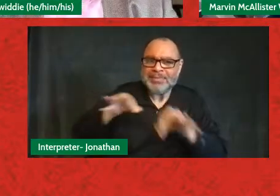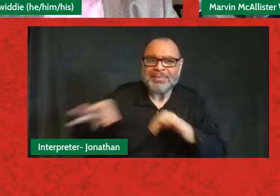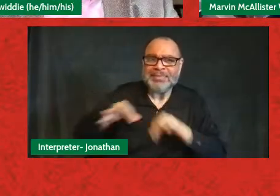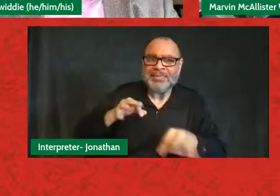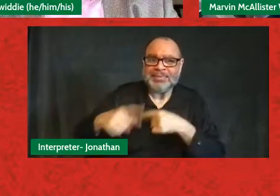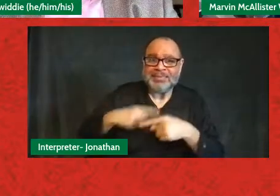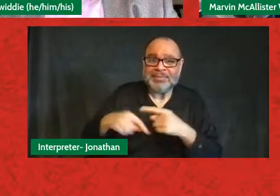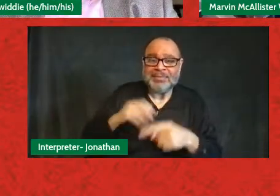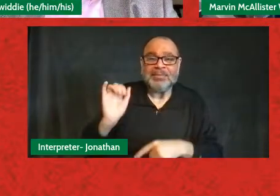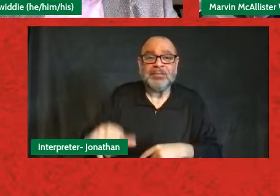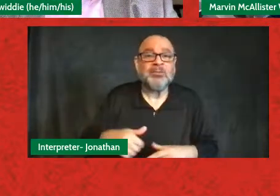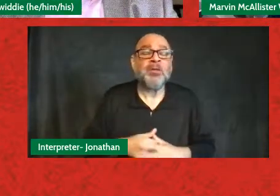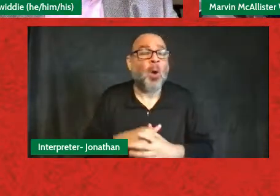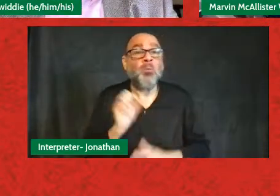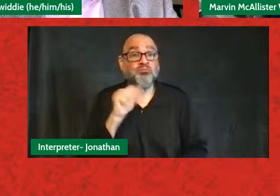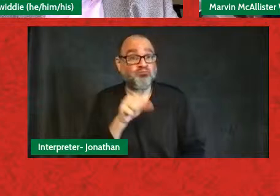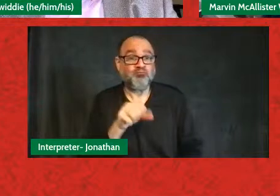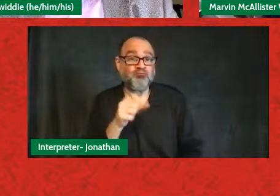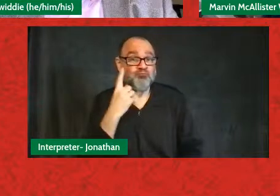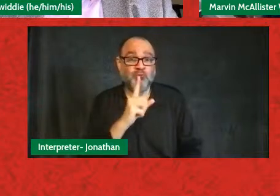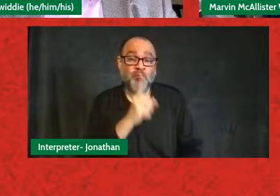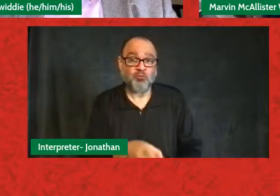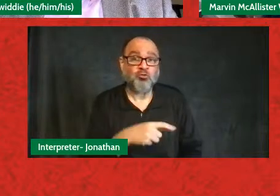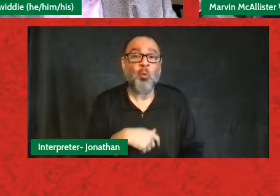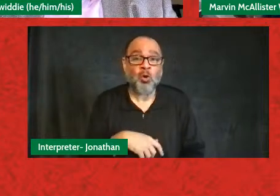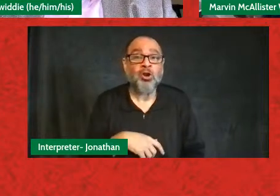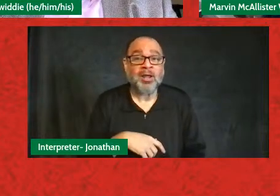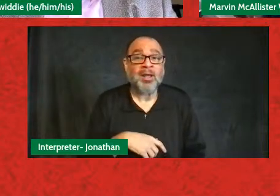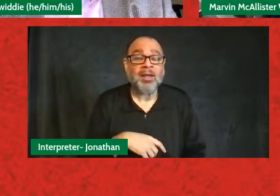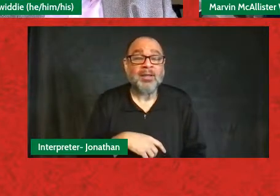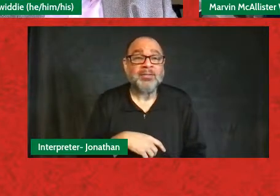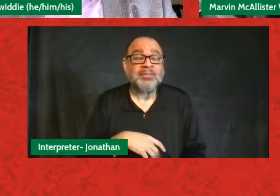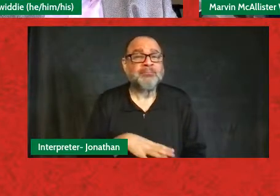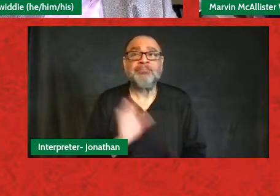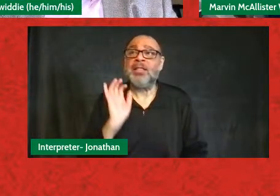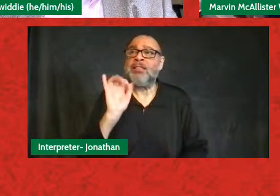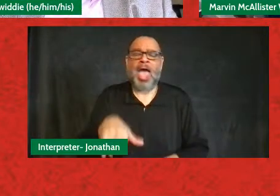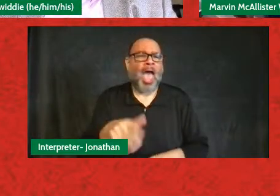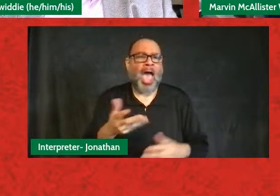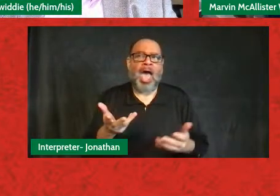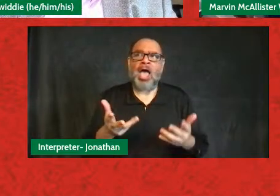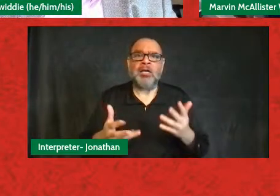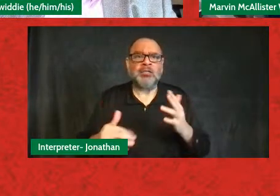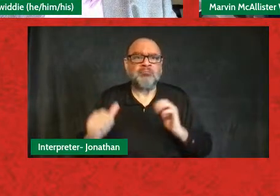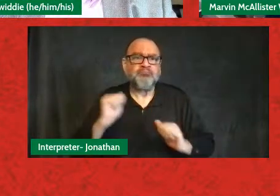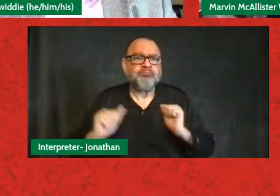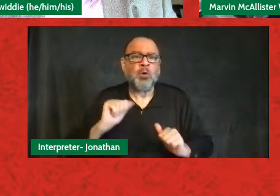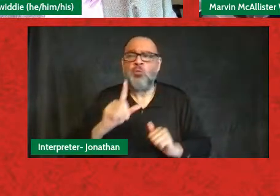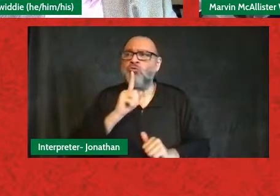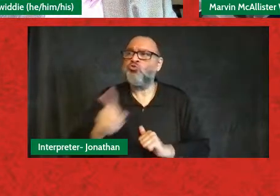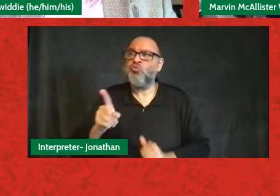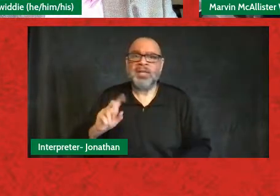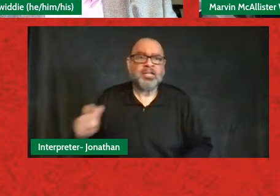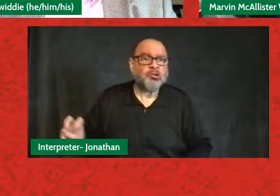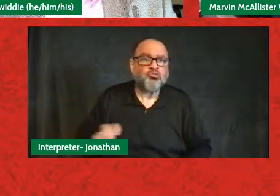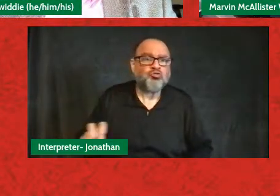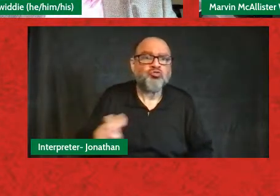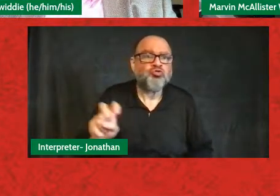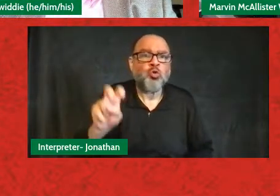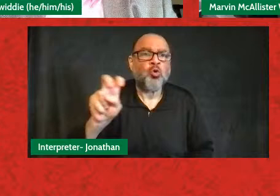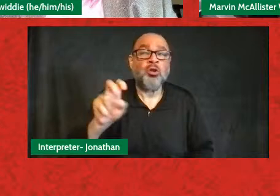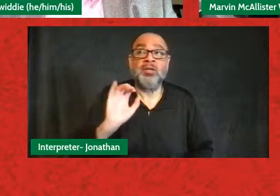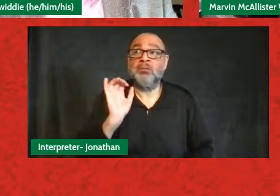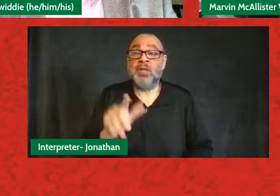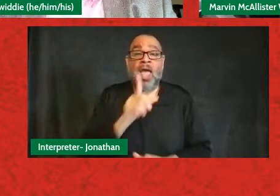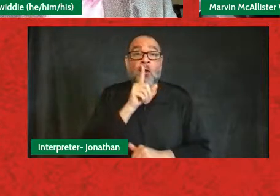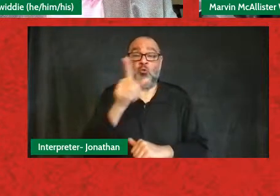Tell us everything. Yes, totally. No, you know, it was a really incredible journey of a show that really transformed the